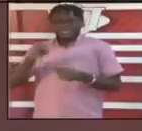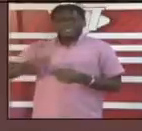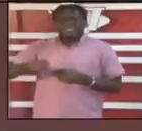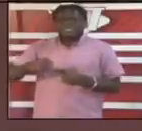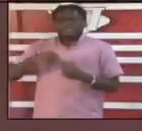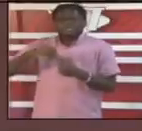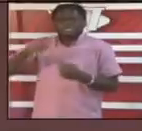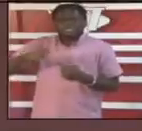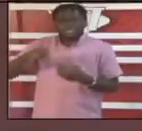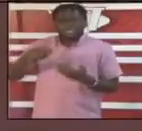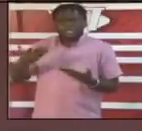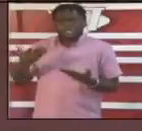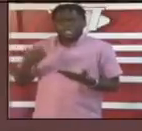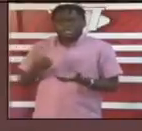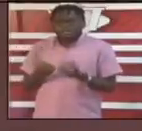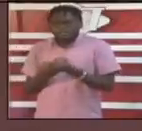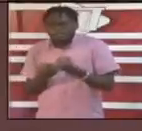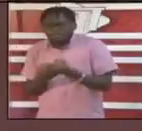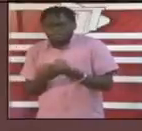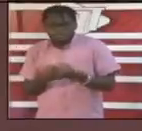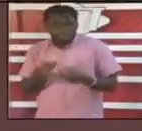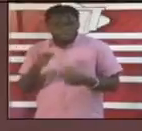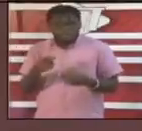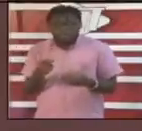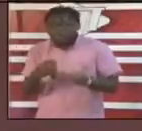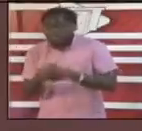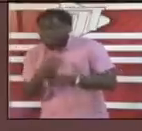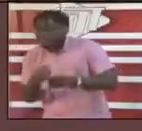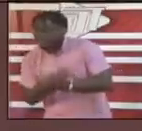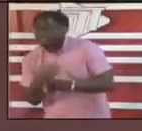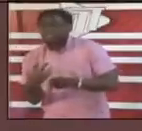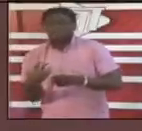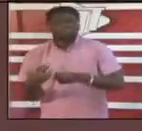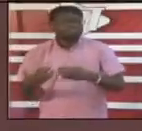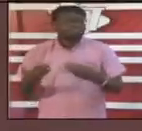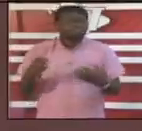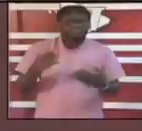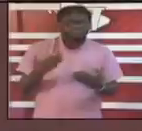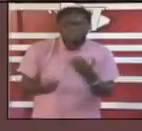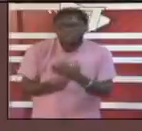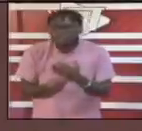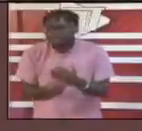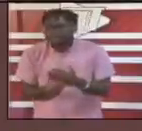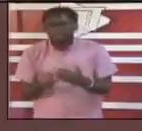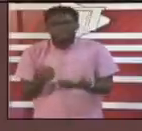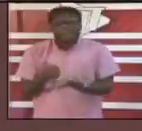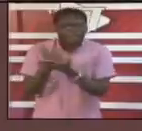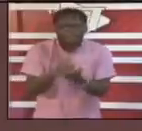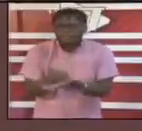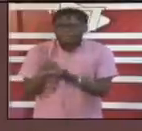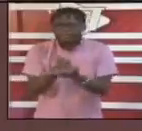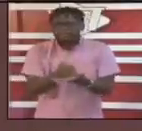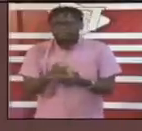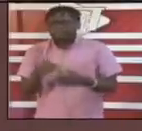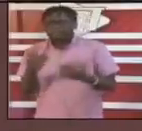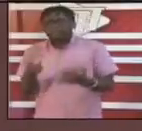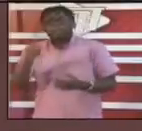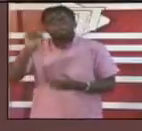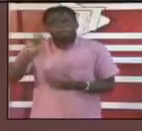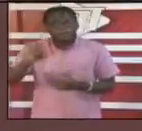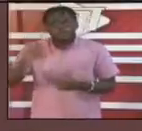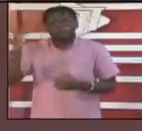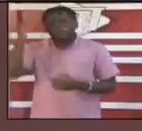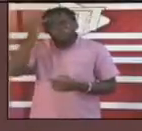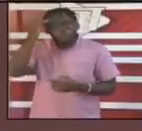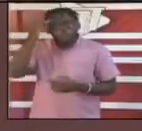blossom with much love and encouragement. I remember a parent telling me that her daughter she went